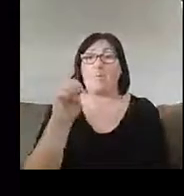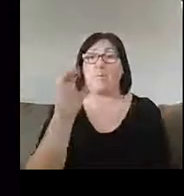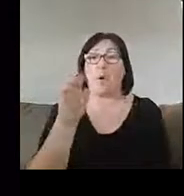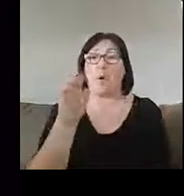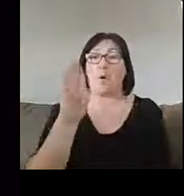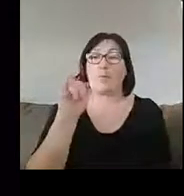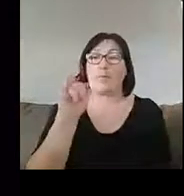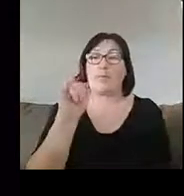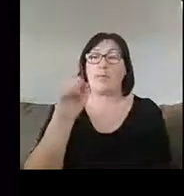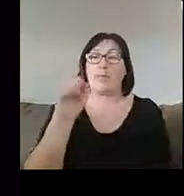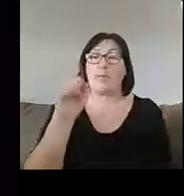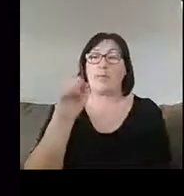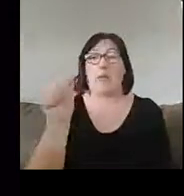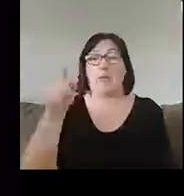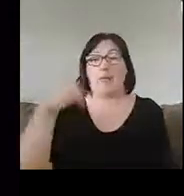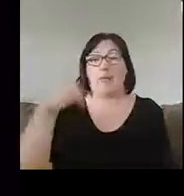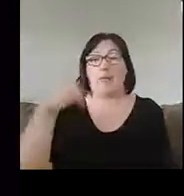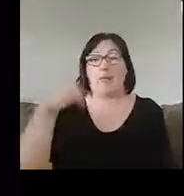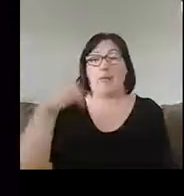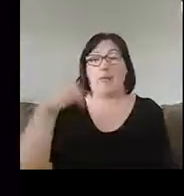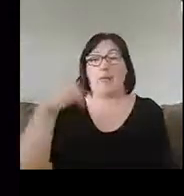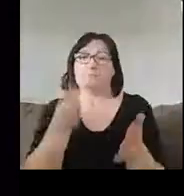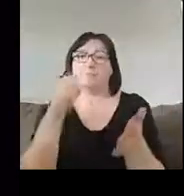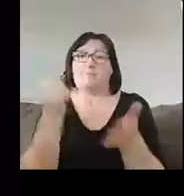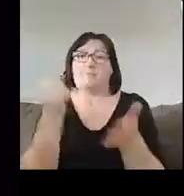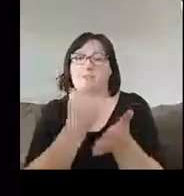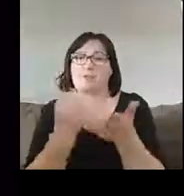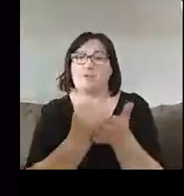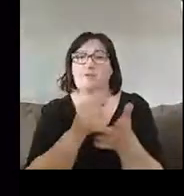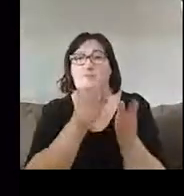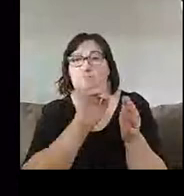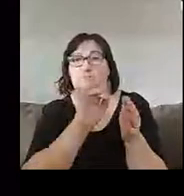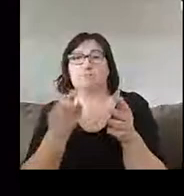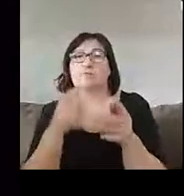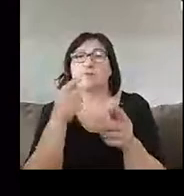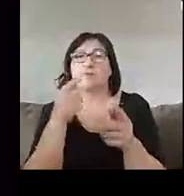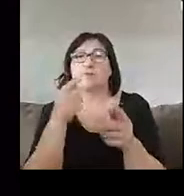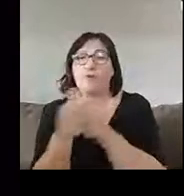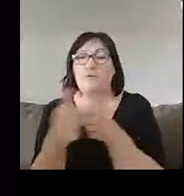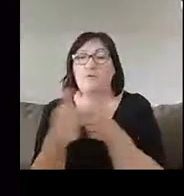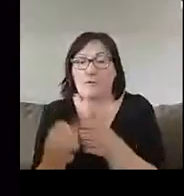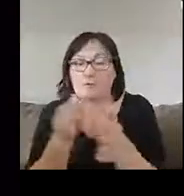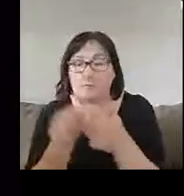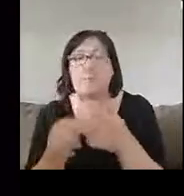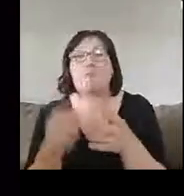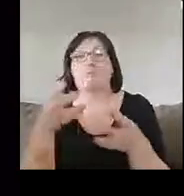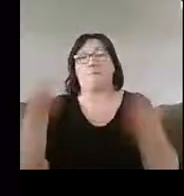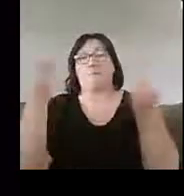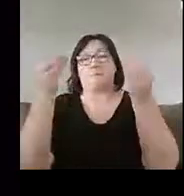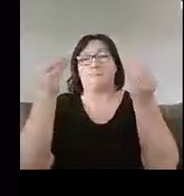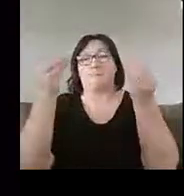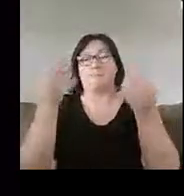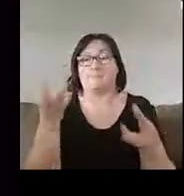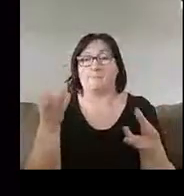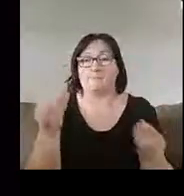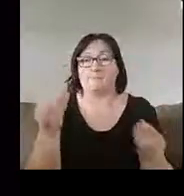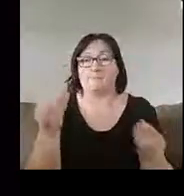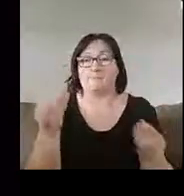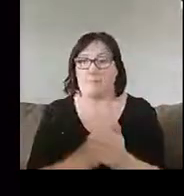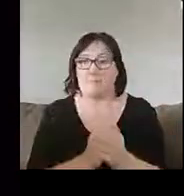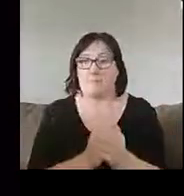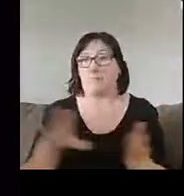tab, follow the prompts, and you've got your tax number within real time. Once you are then registered, you might